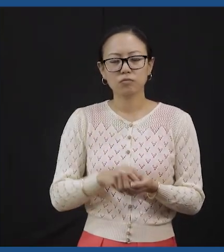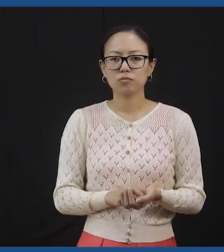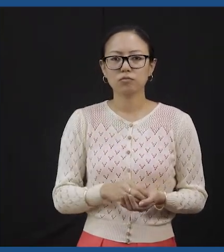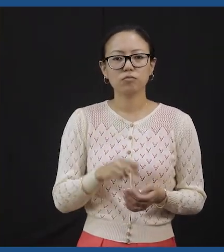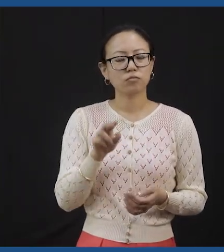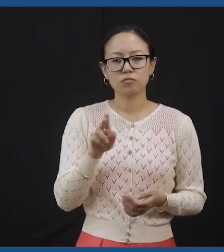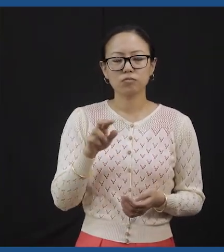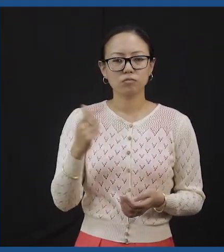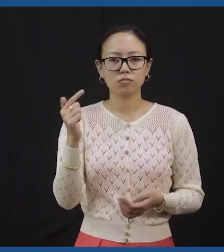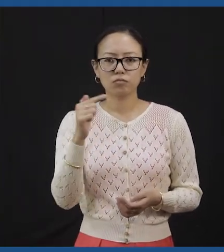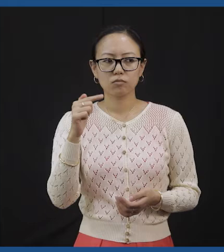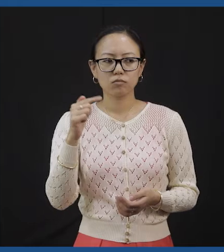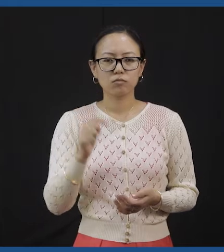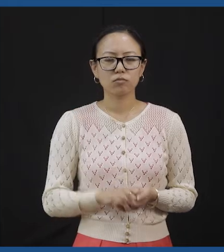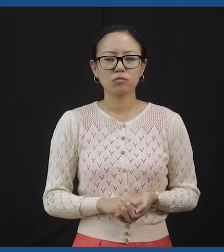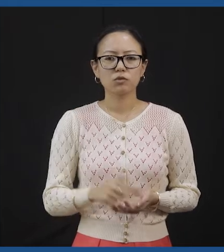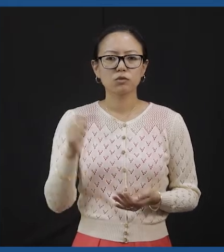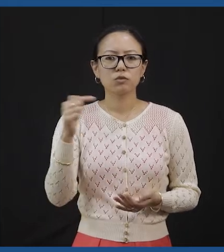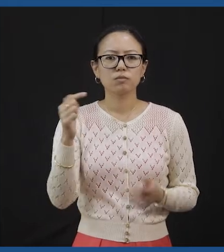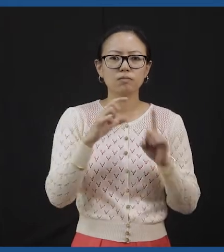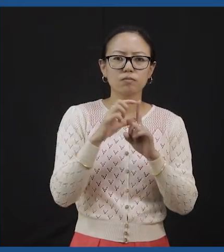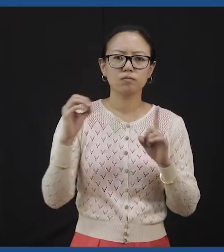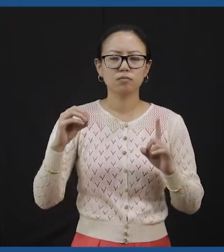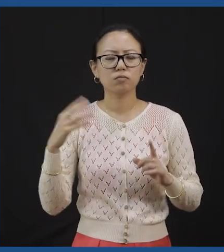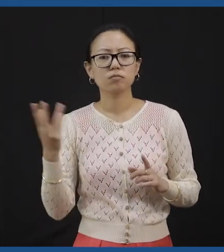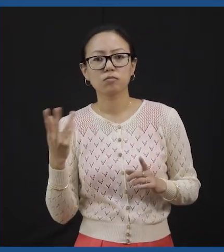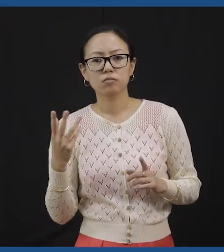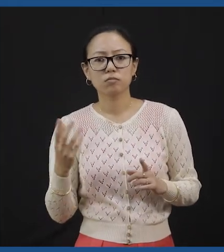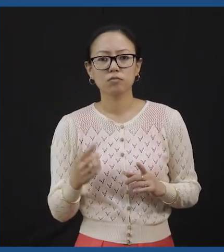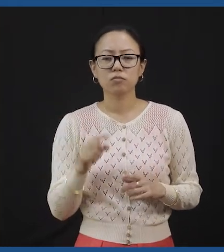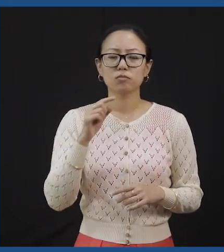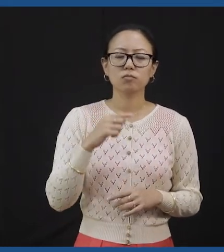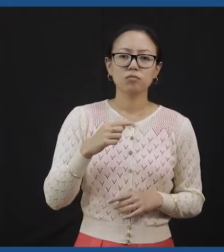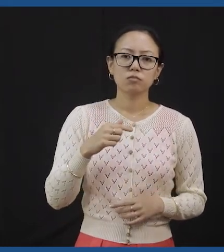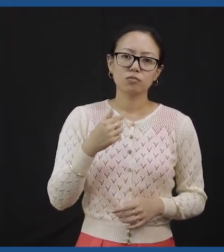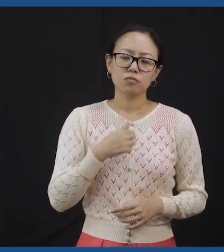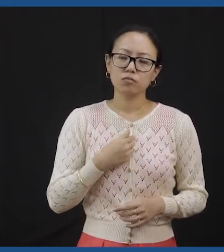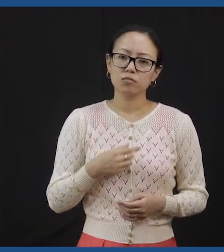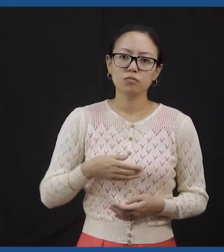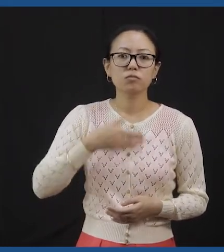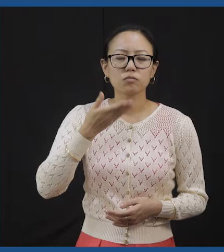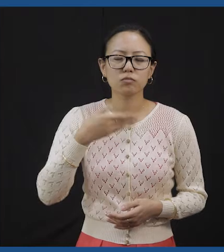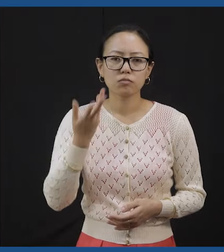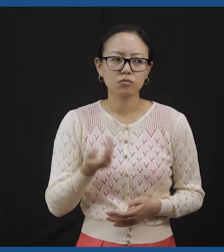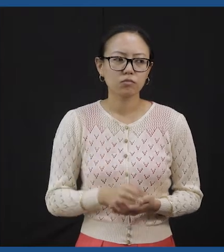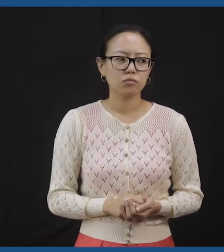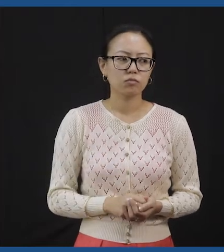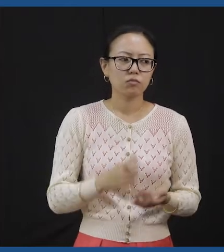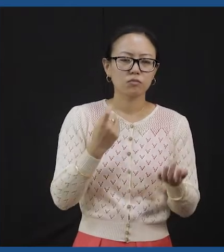subtraction. So here I will teach you how to do subtraction with regrouping. So let me repeat again. Regrouping